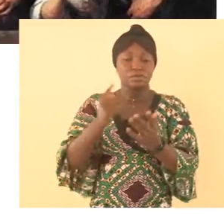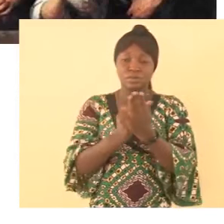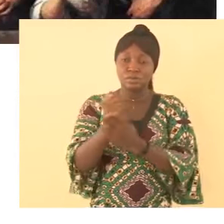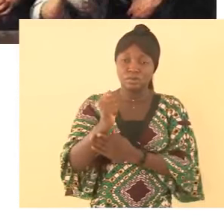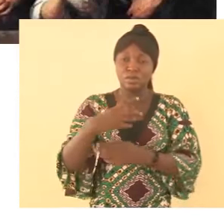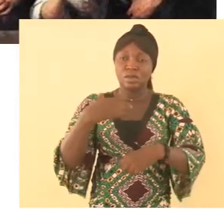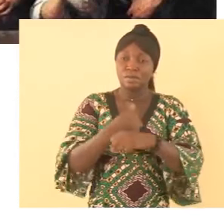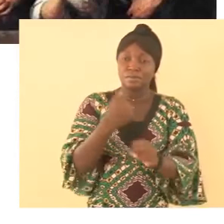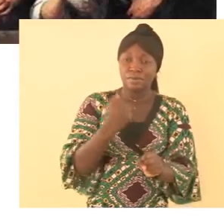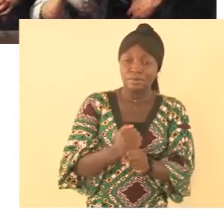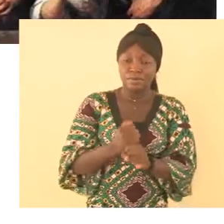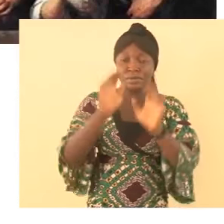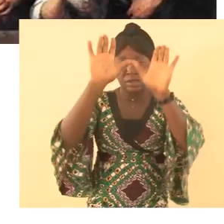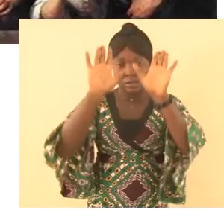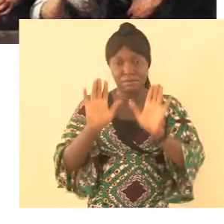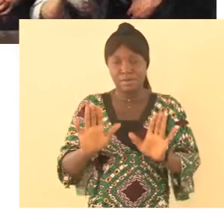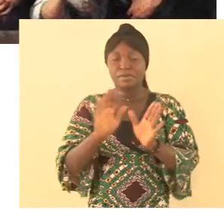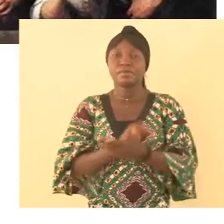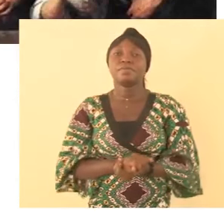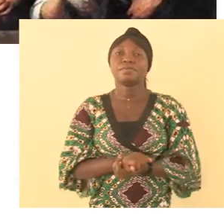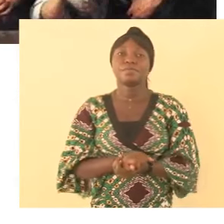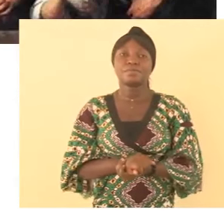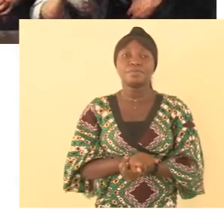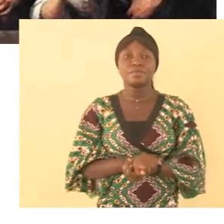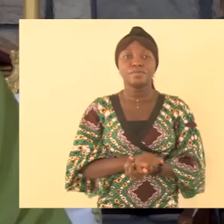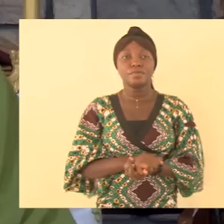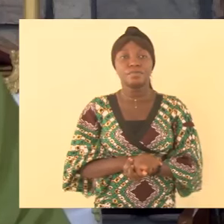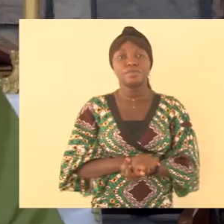trust produced the miracle.